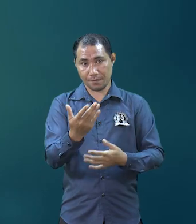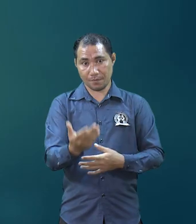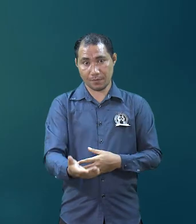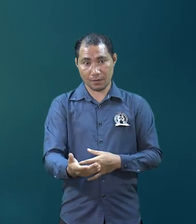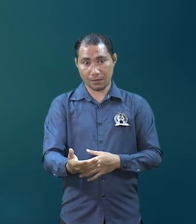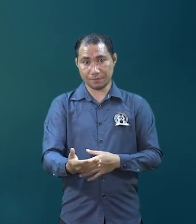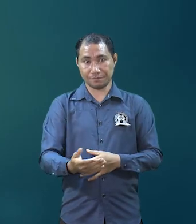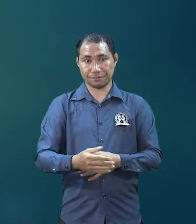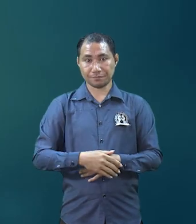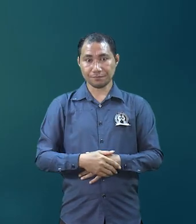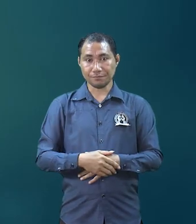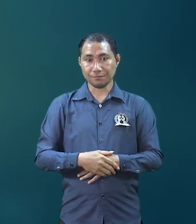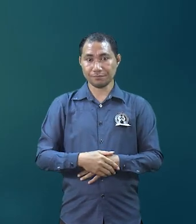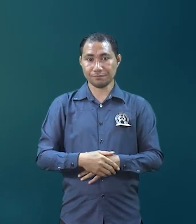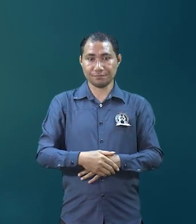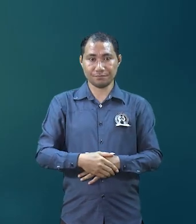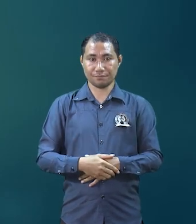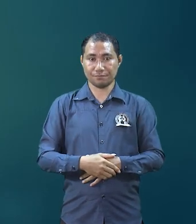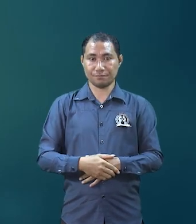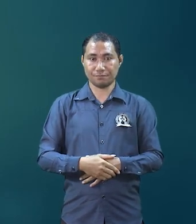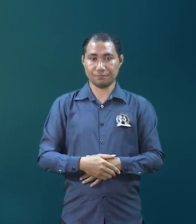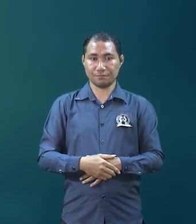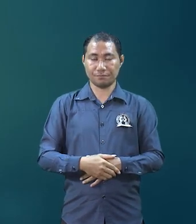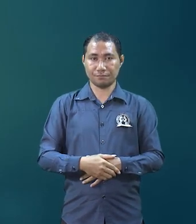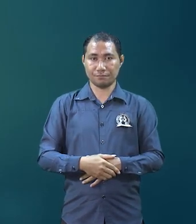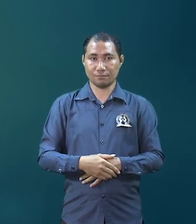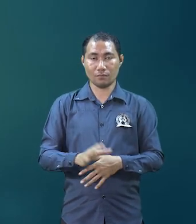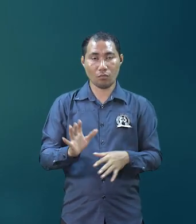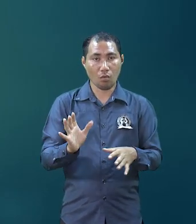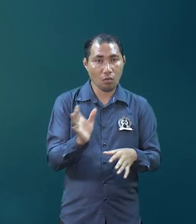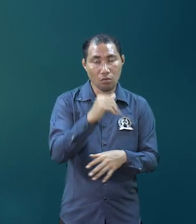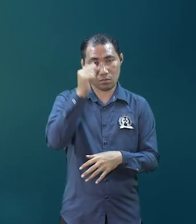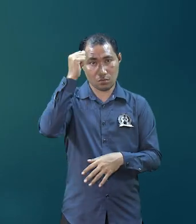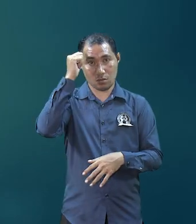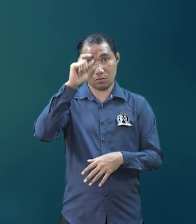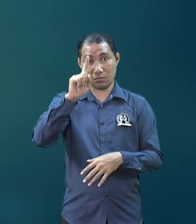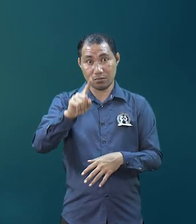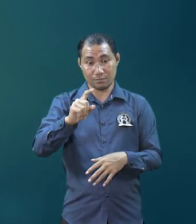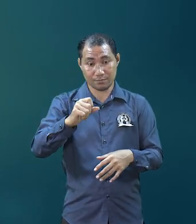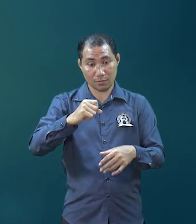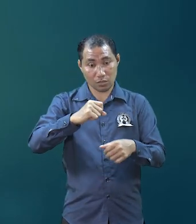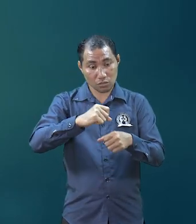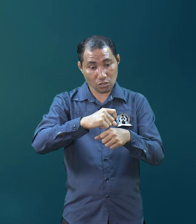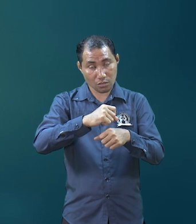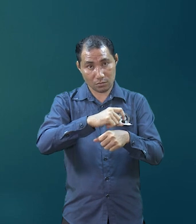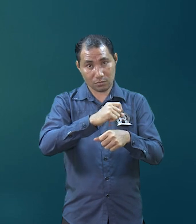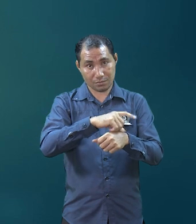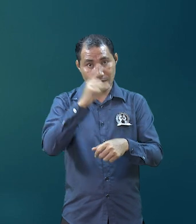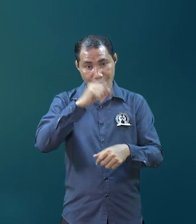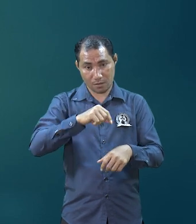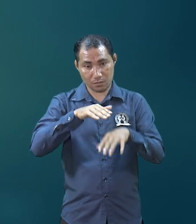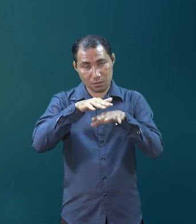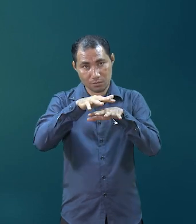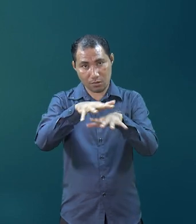utensils, and surfaces often, as we all know that germs can spread